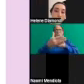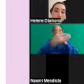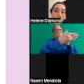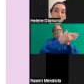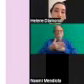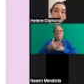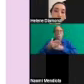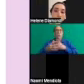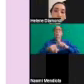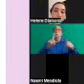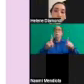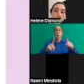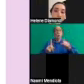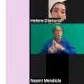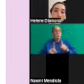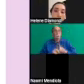extreme pain.